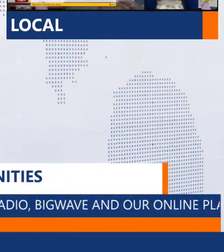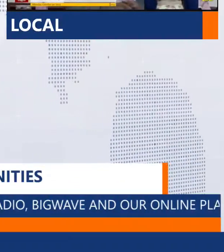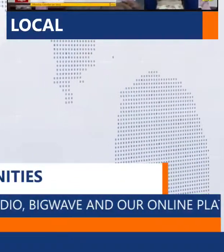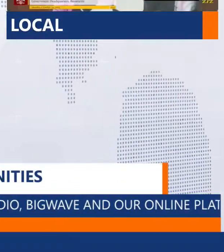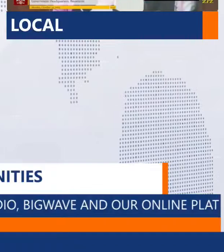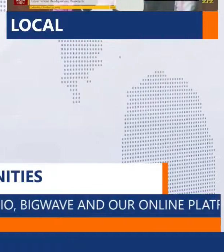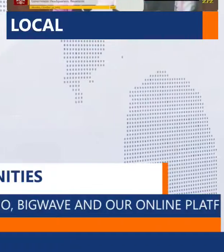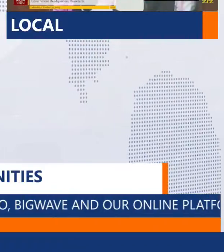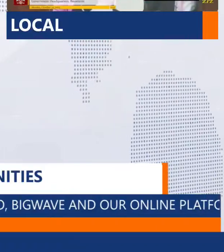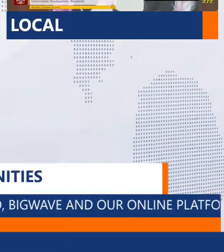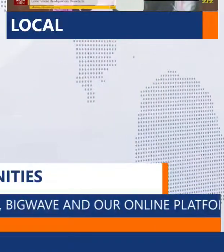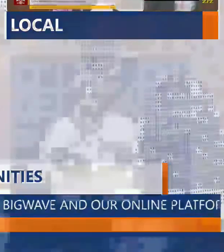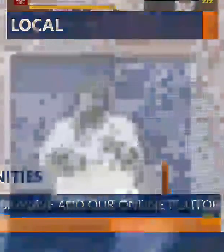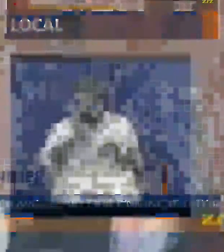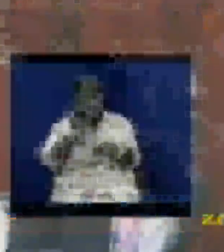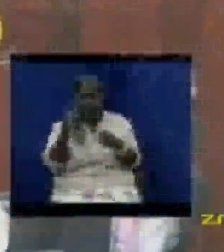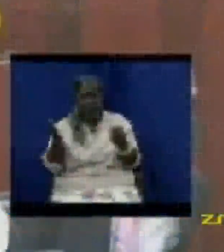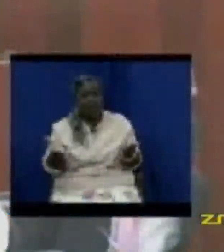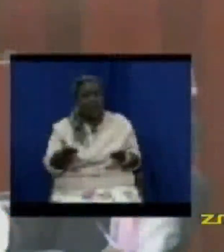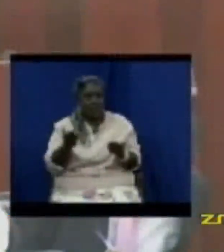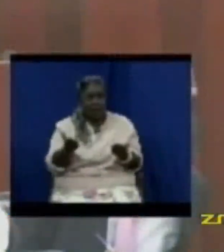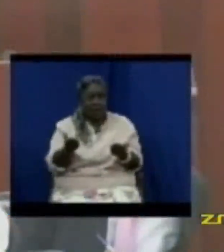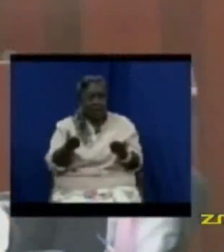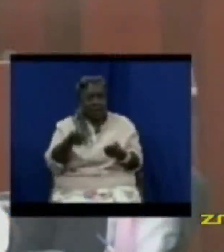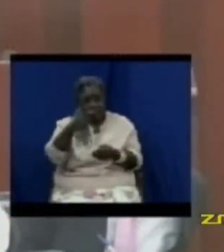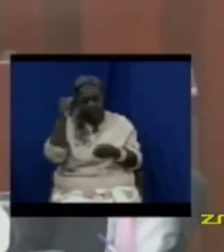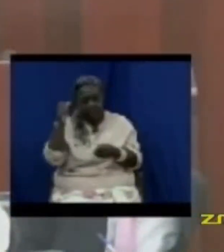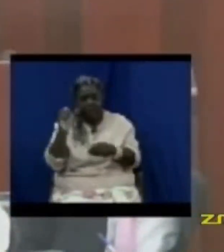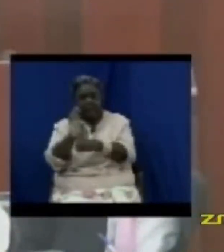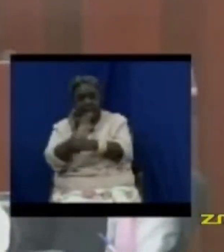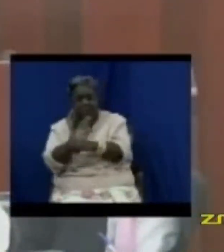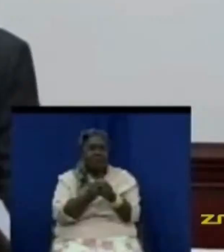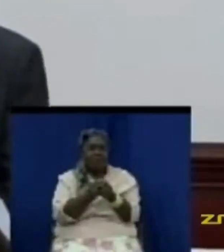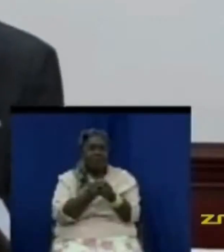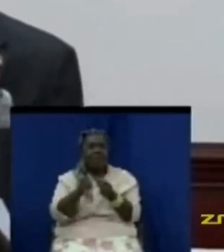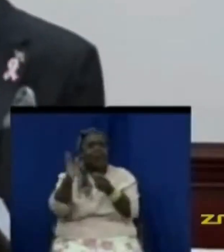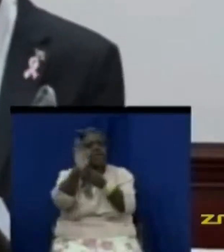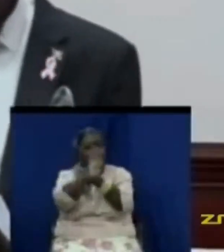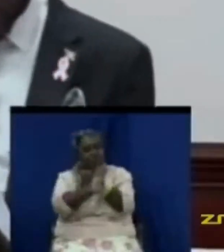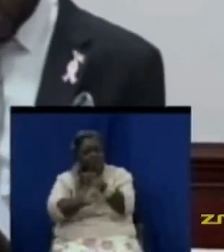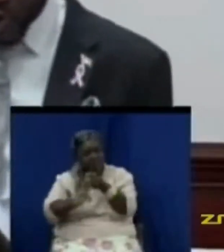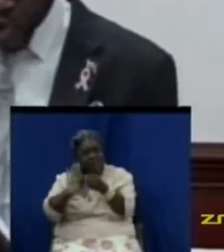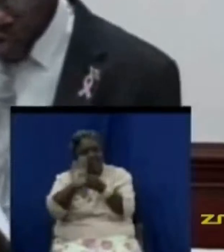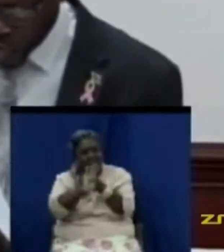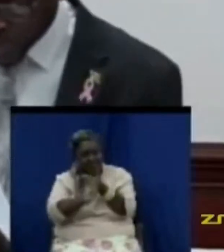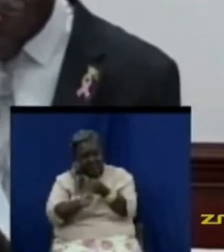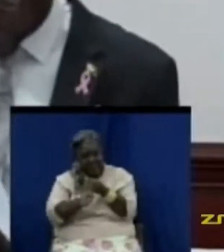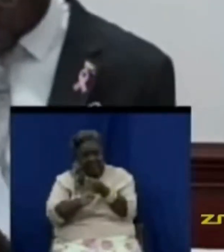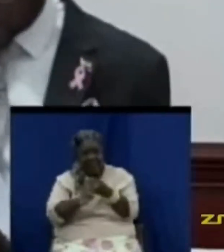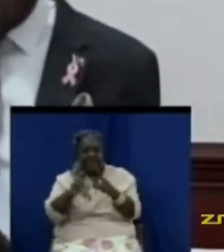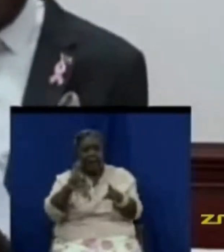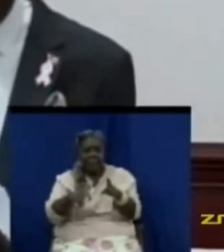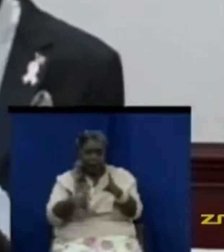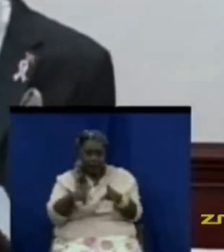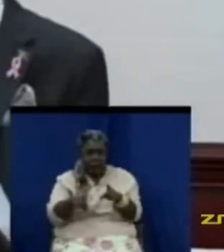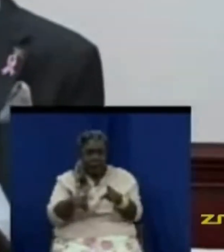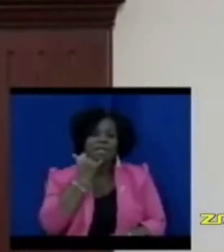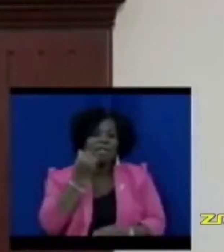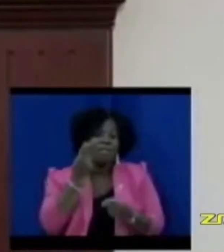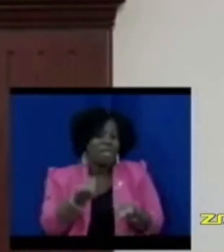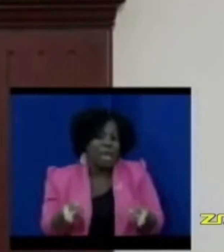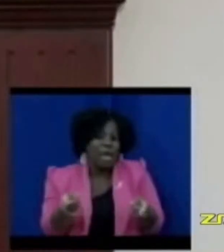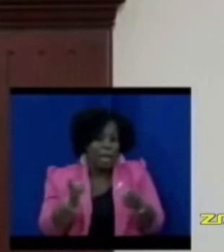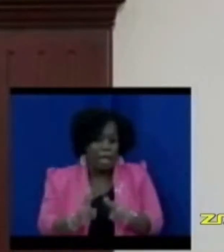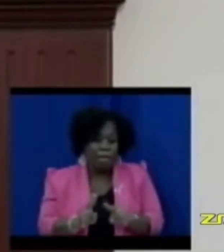of the National Assembly saw the second reading and passing of the bill entitled Consumer Protection Bill 2023, which had its